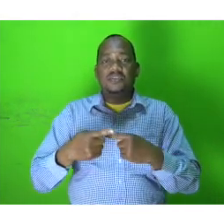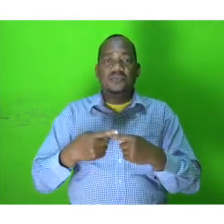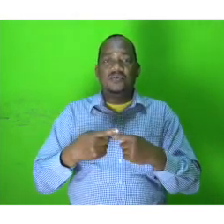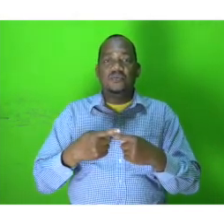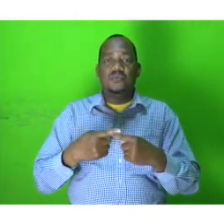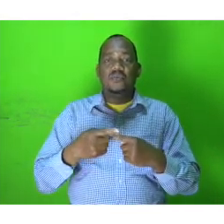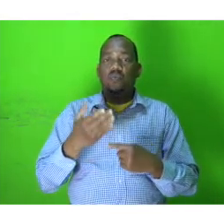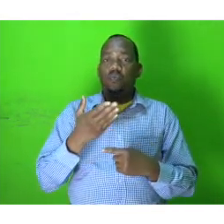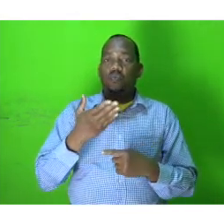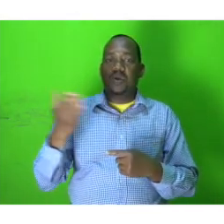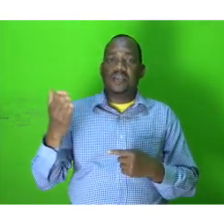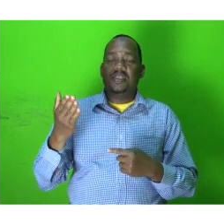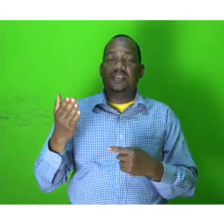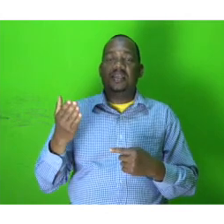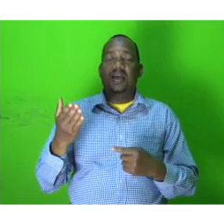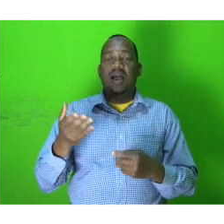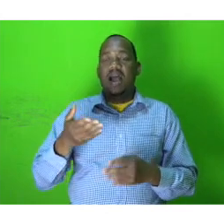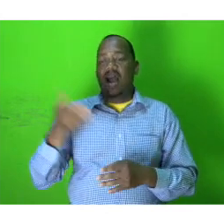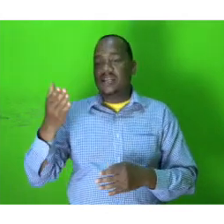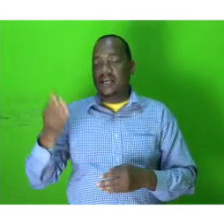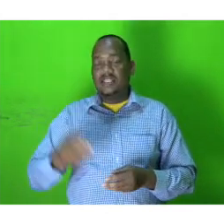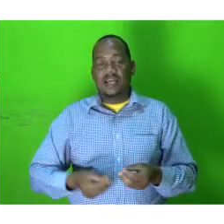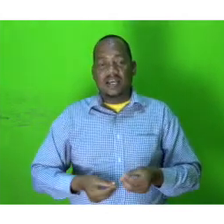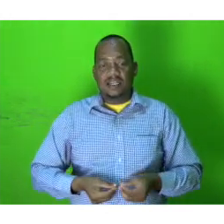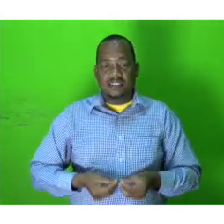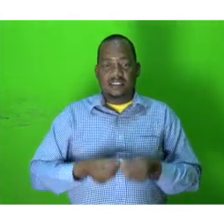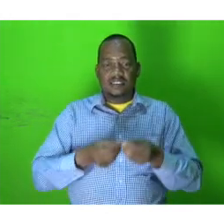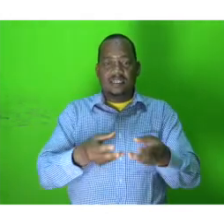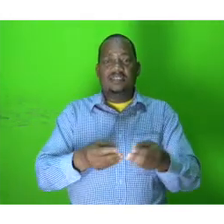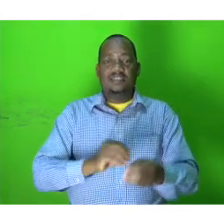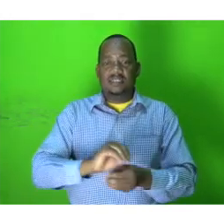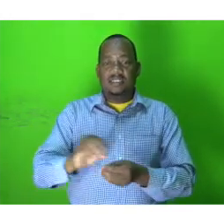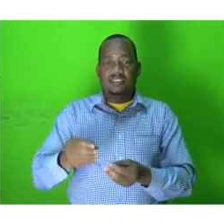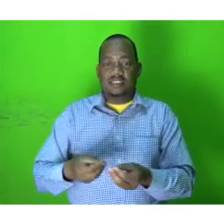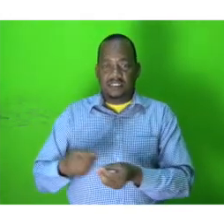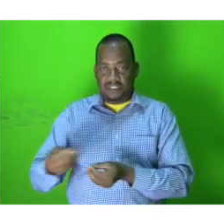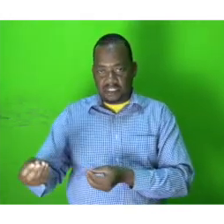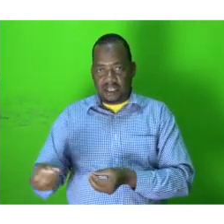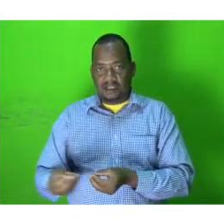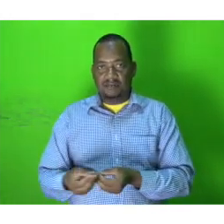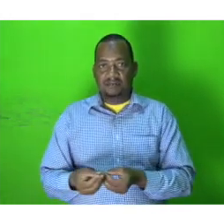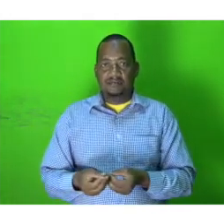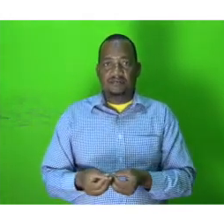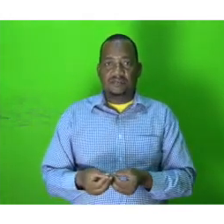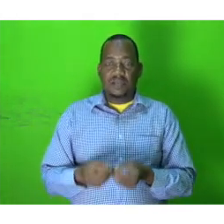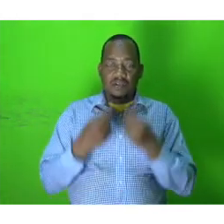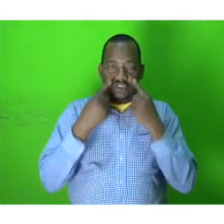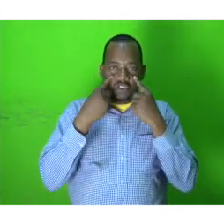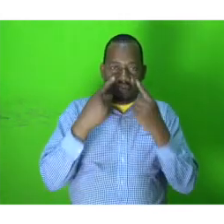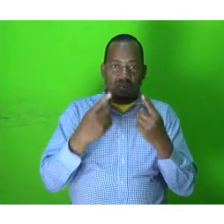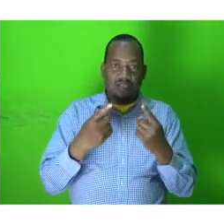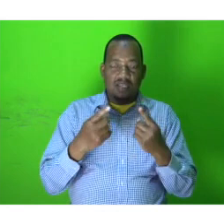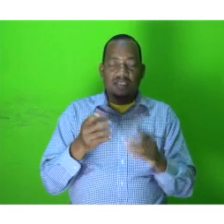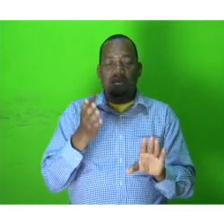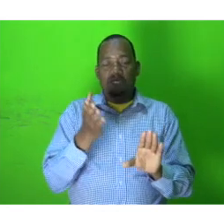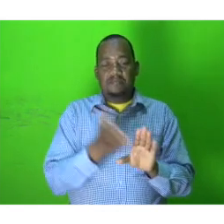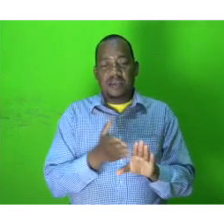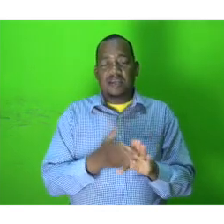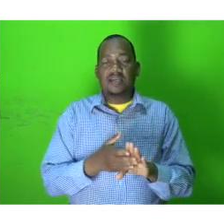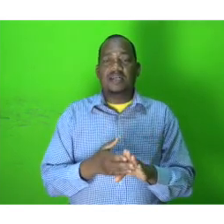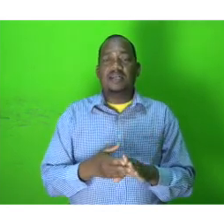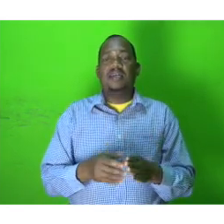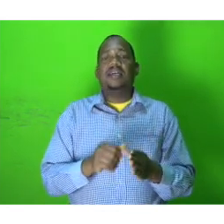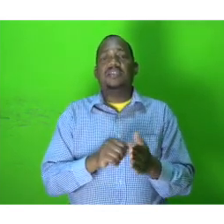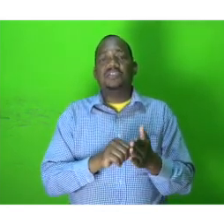we continue with the another transactions. On 8th April, said that